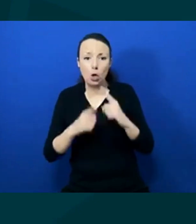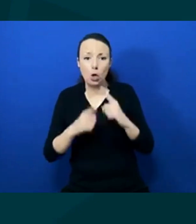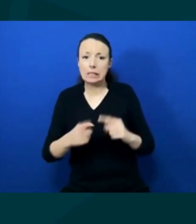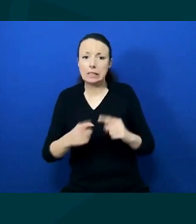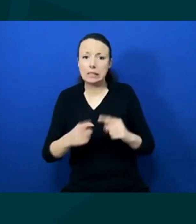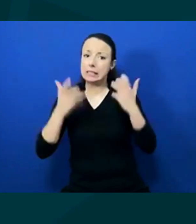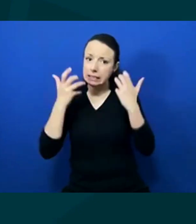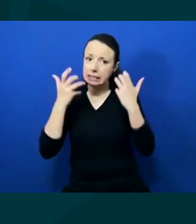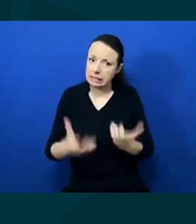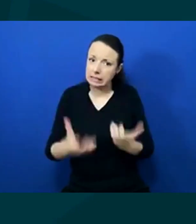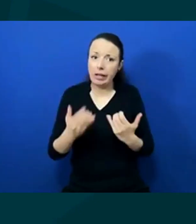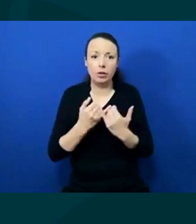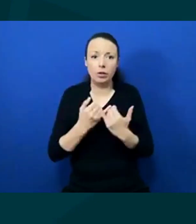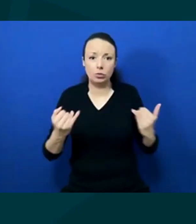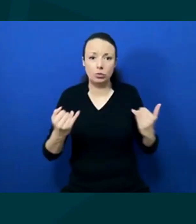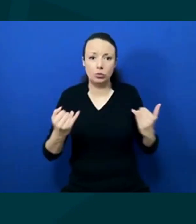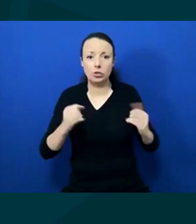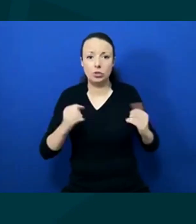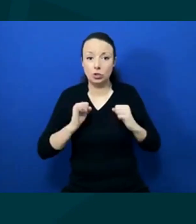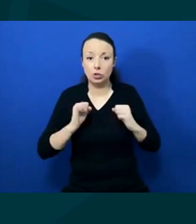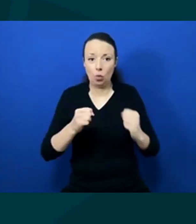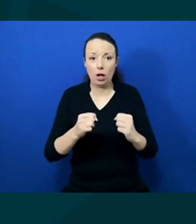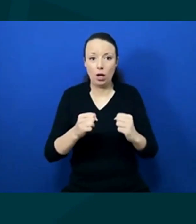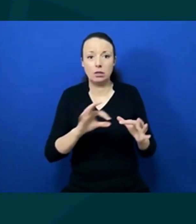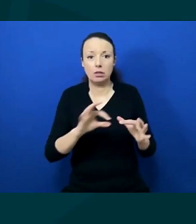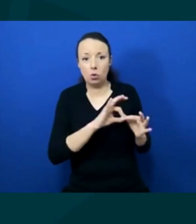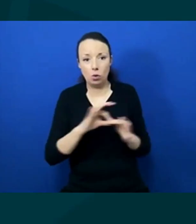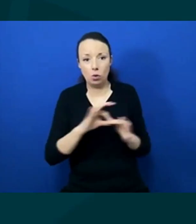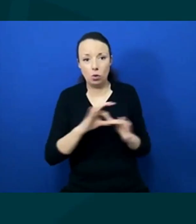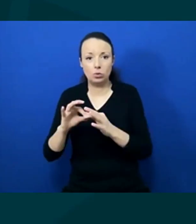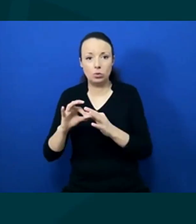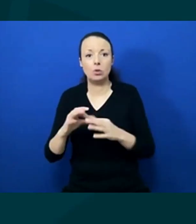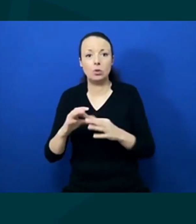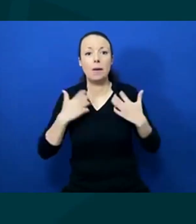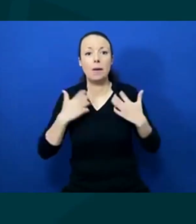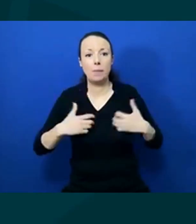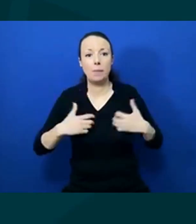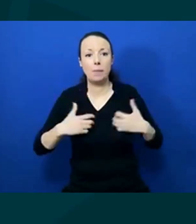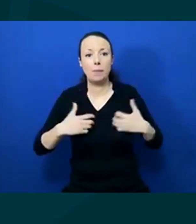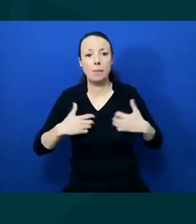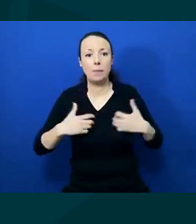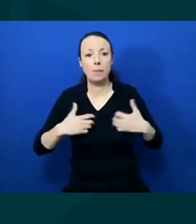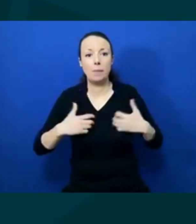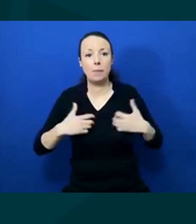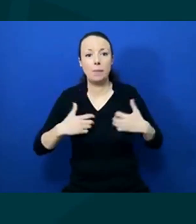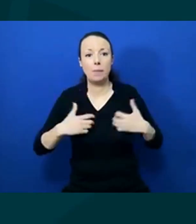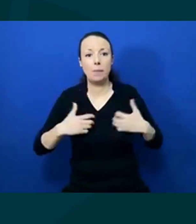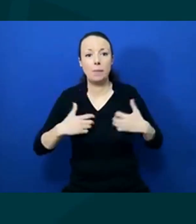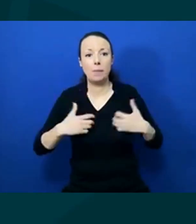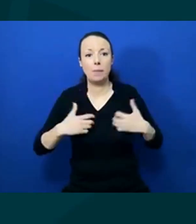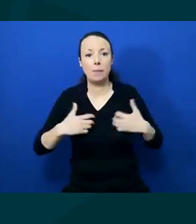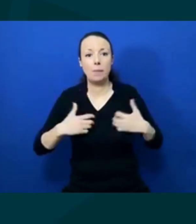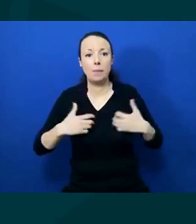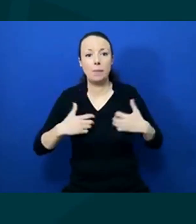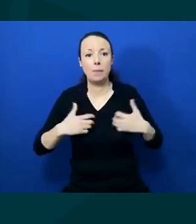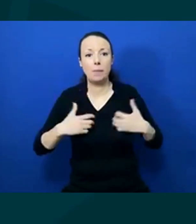emphasized, was the great importance of political willingness to introduce such changes. The